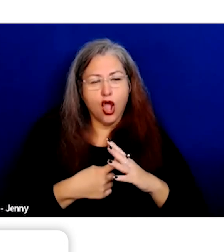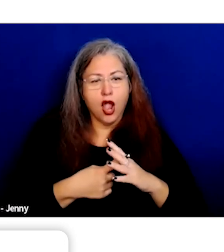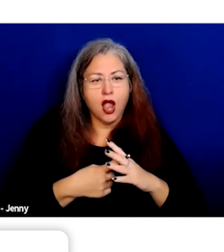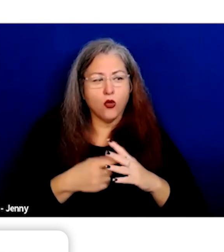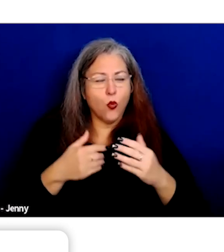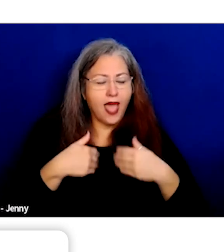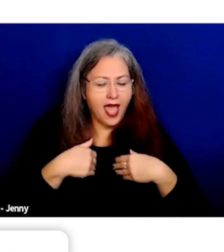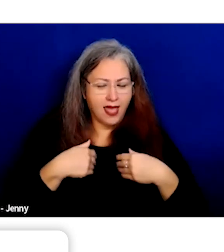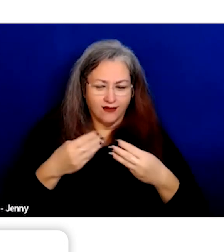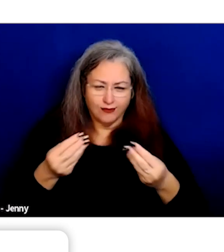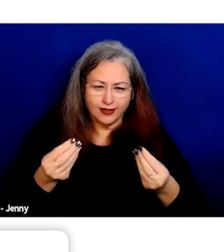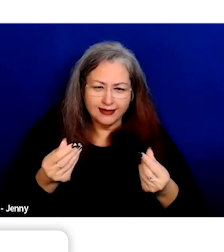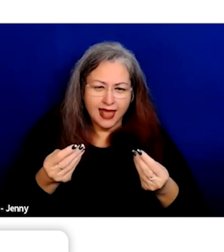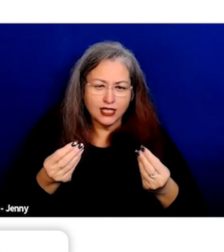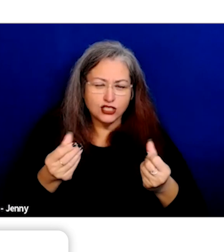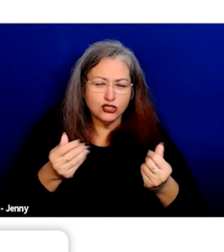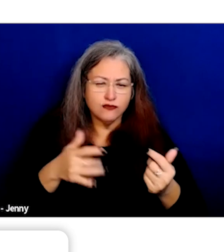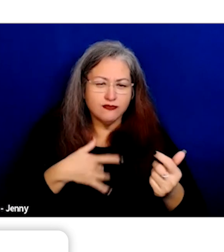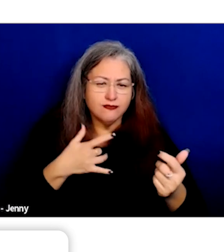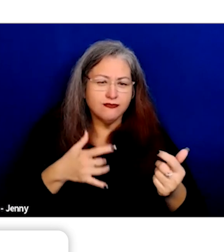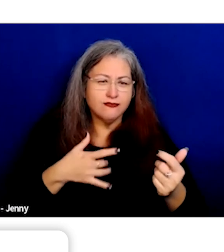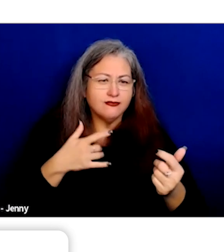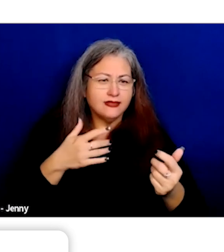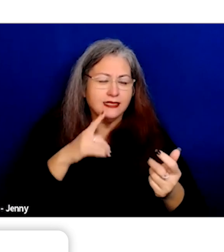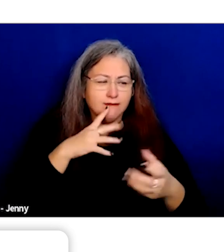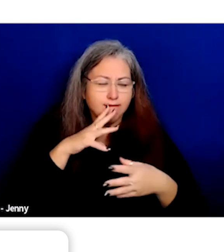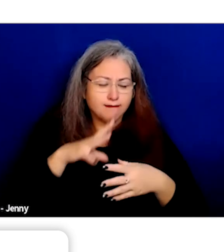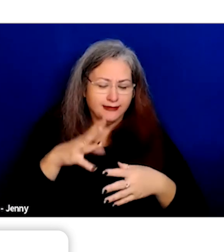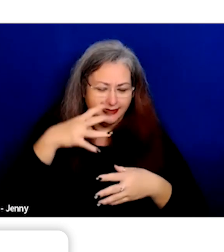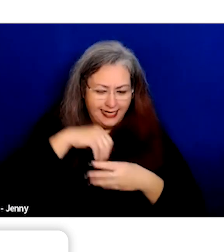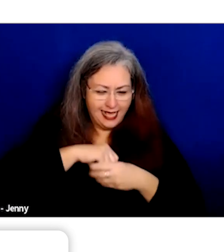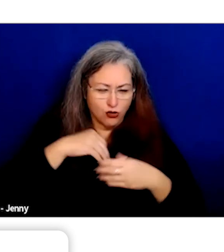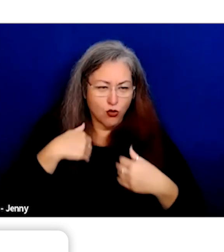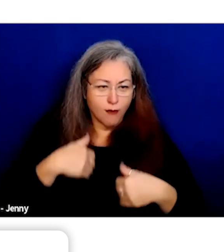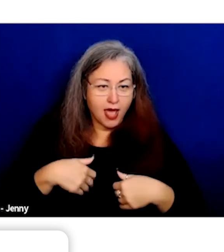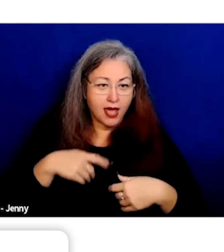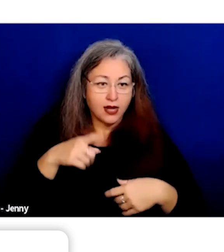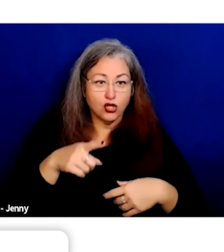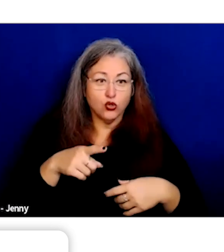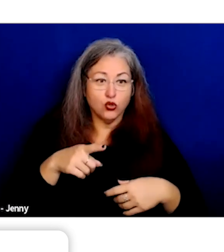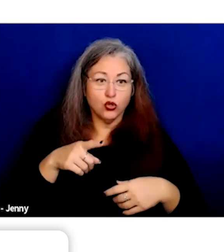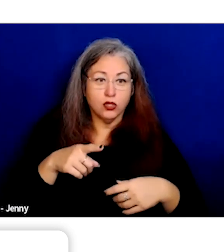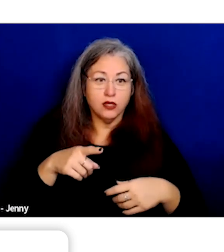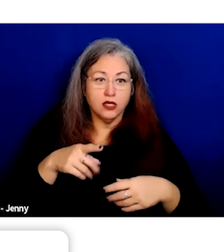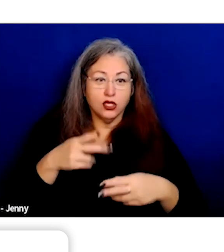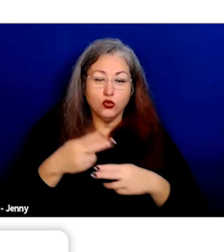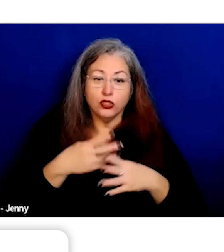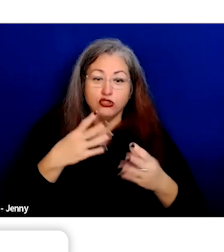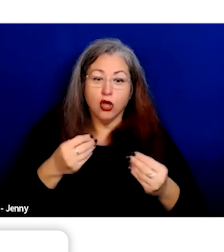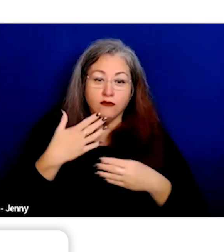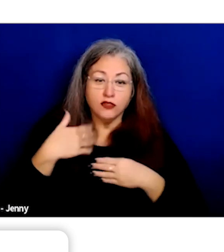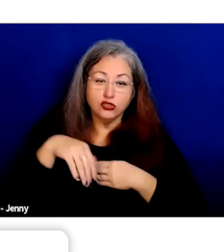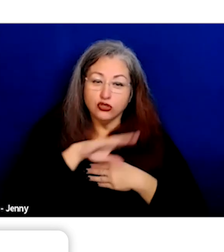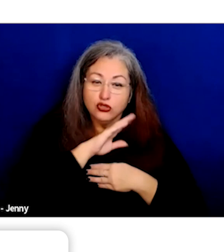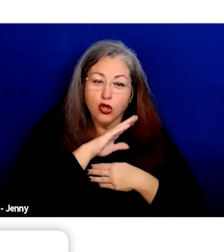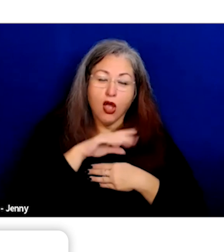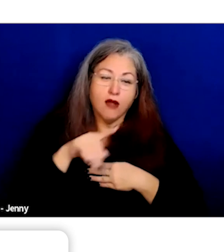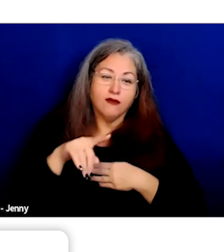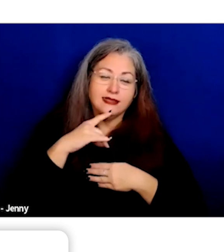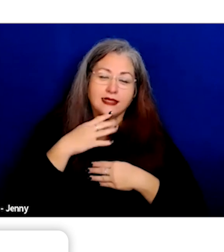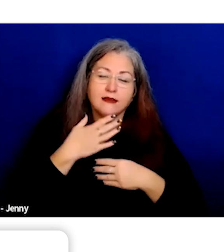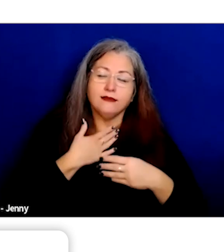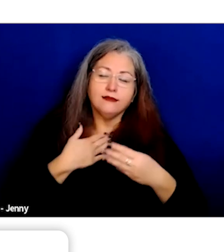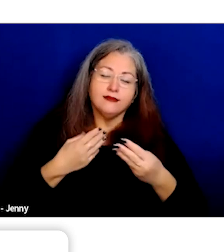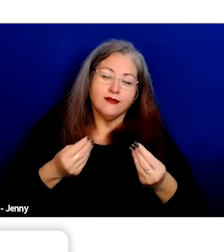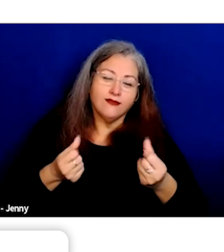textured experiences of being in our body, right? If you put on a soft scarf, feel it throughout the day.